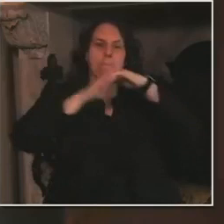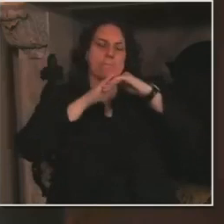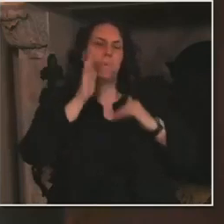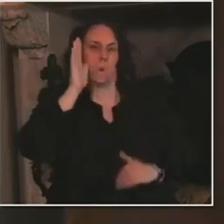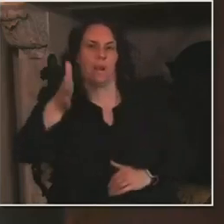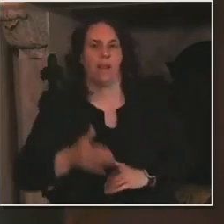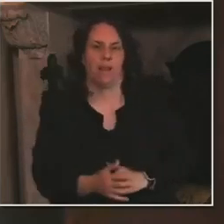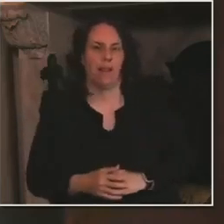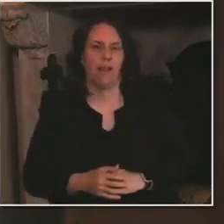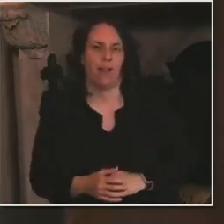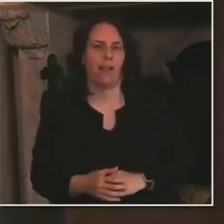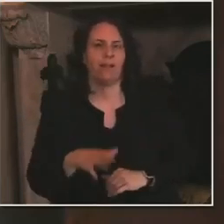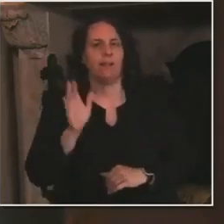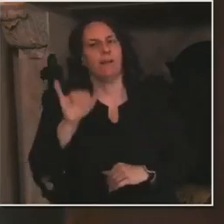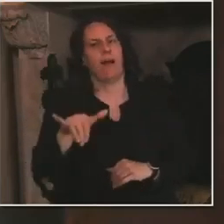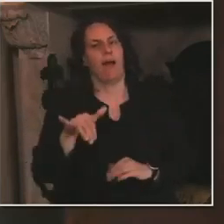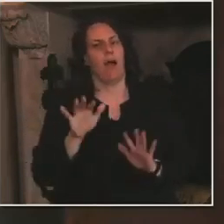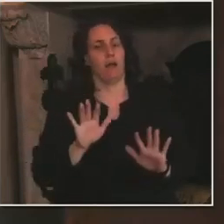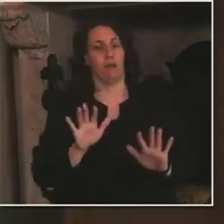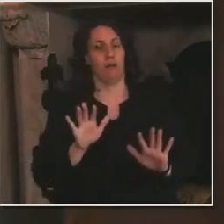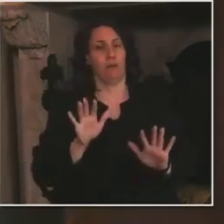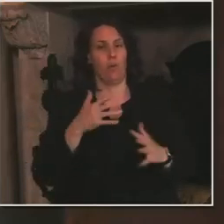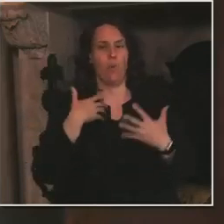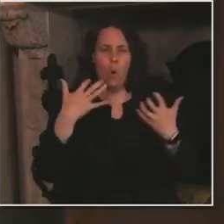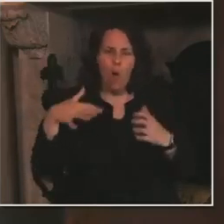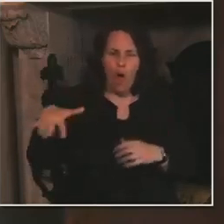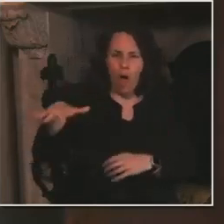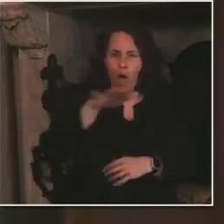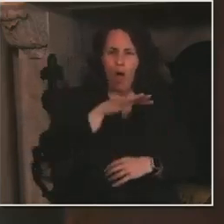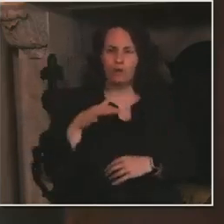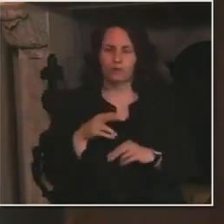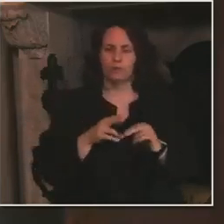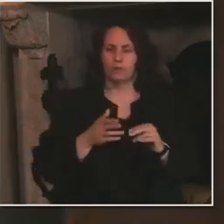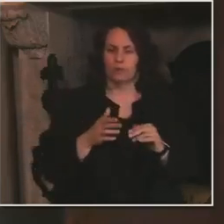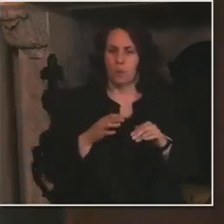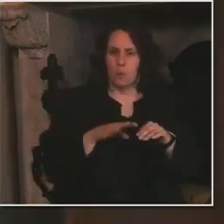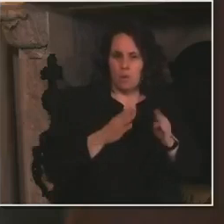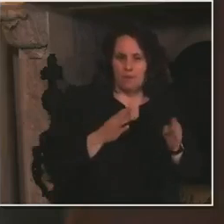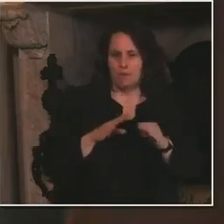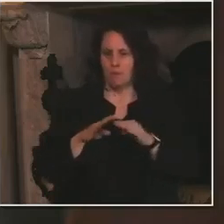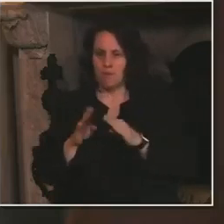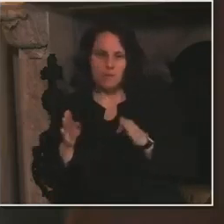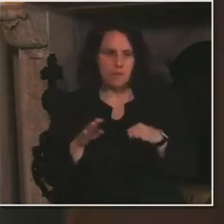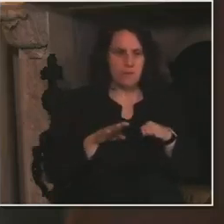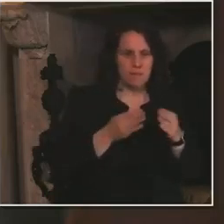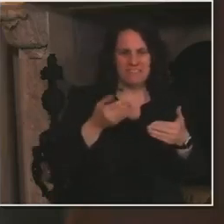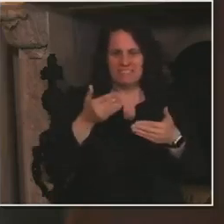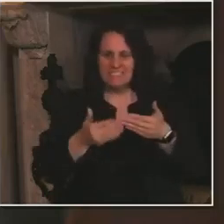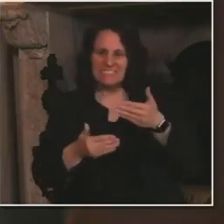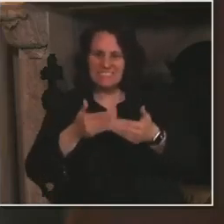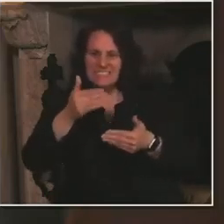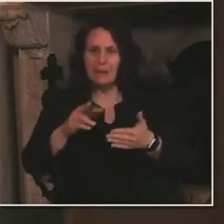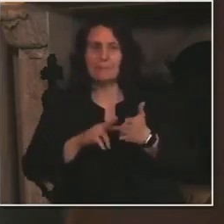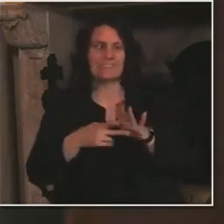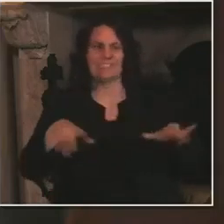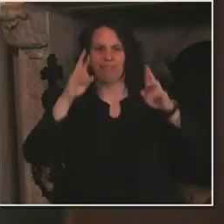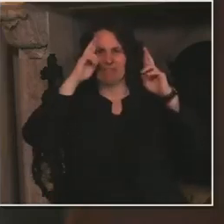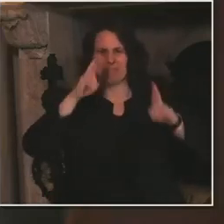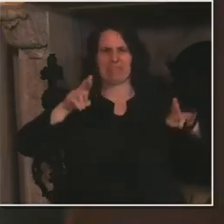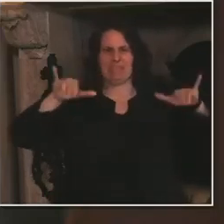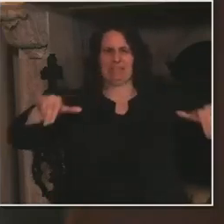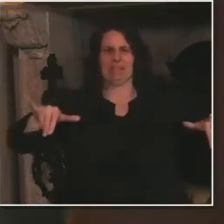dial further, about the kinds of strategies, low-hanging fruit, places where we can continue to make